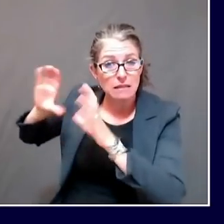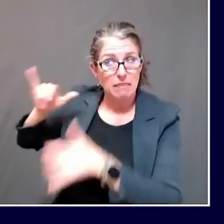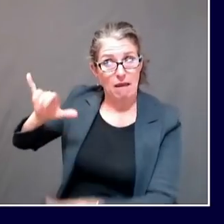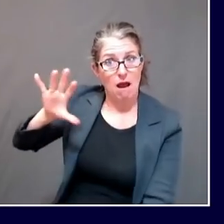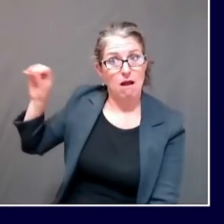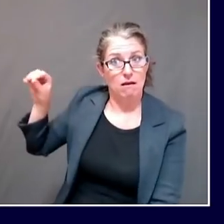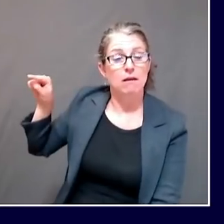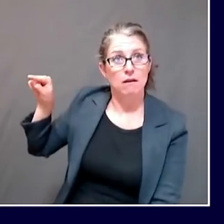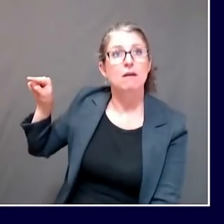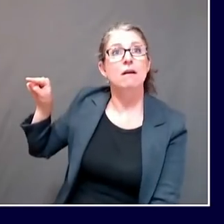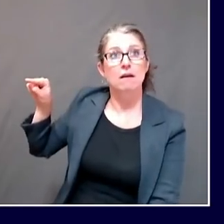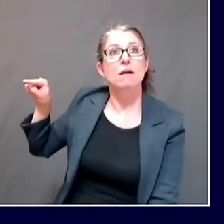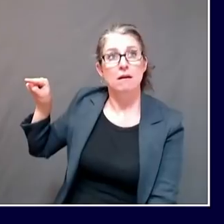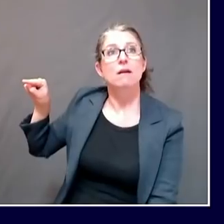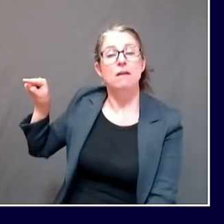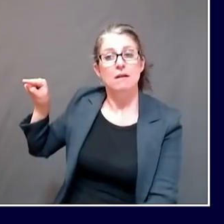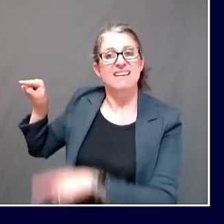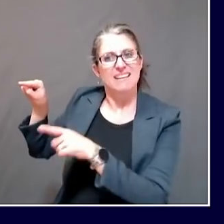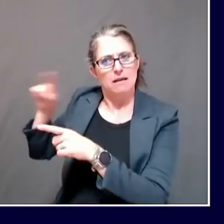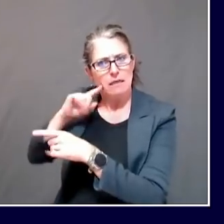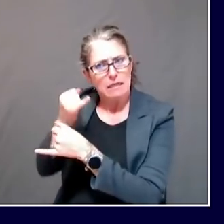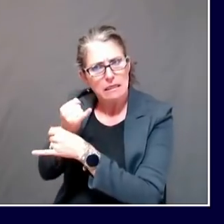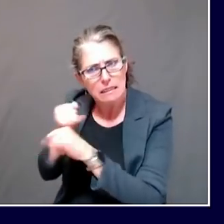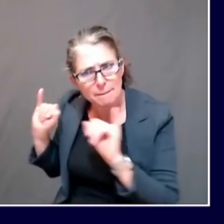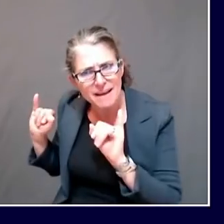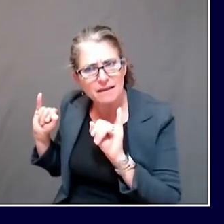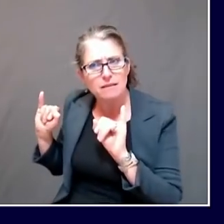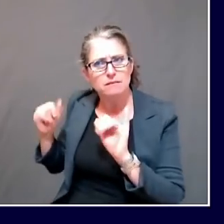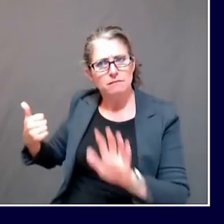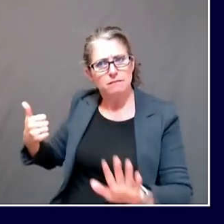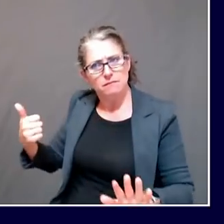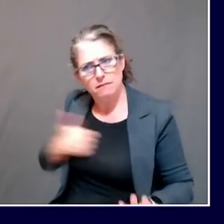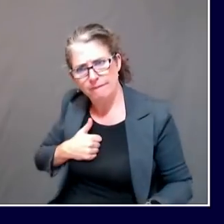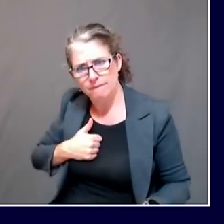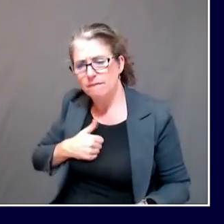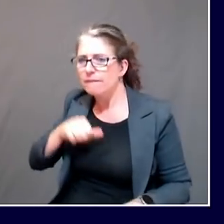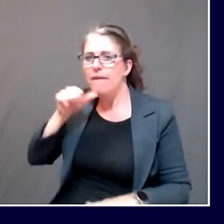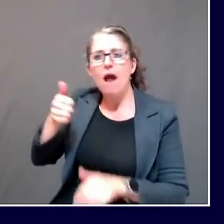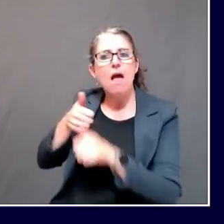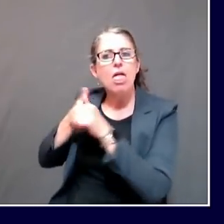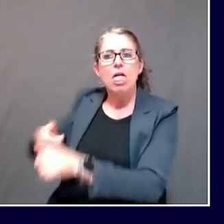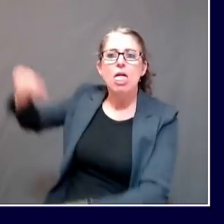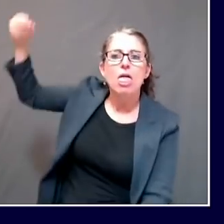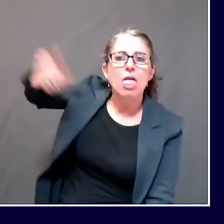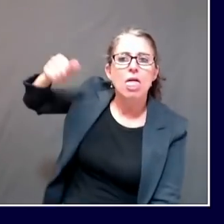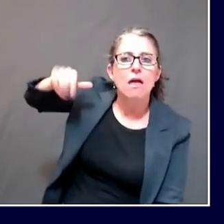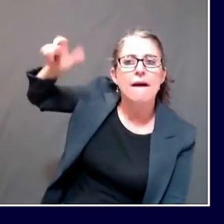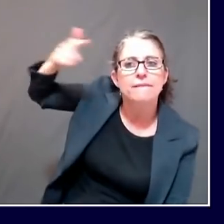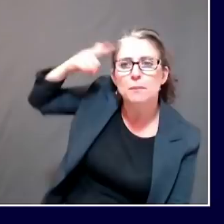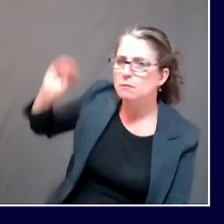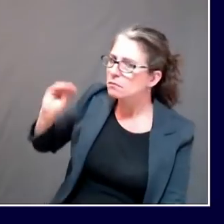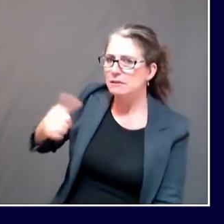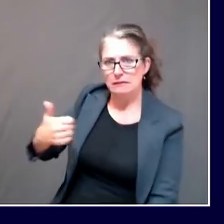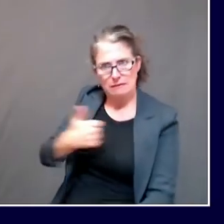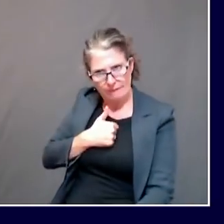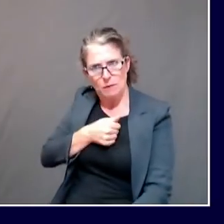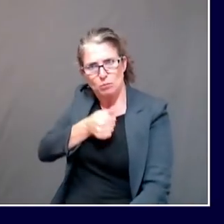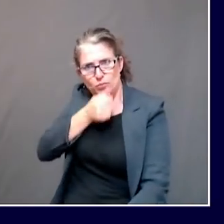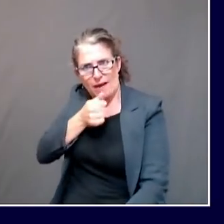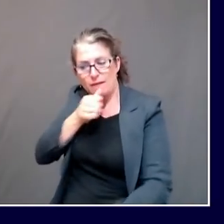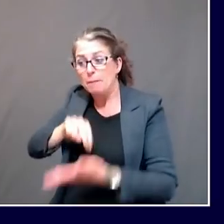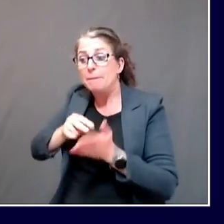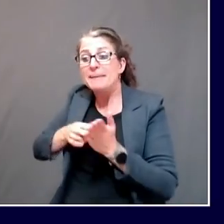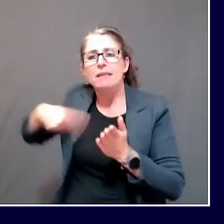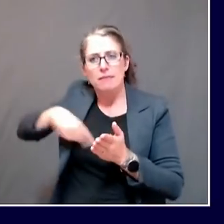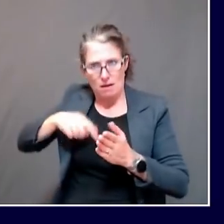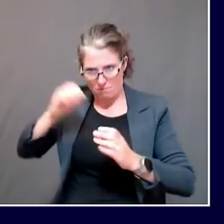experts who are themselves independently evaluating the strengths, the benefits, and the weaknesses and the possibilities of